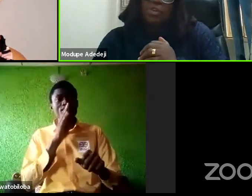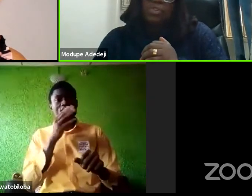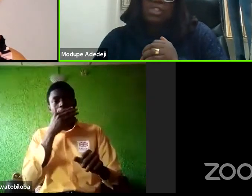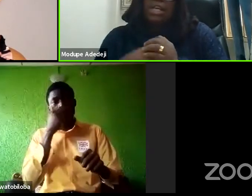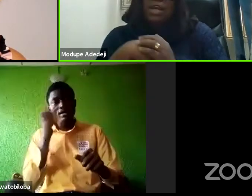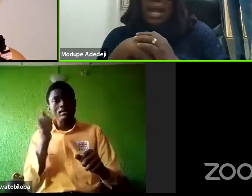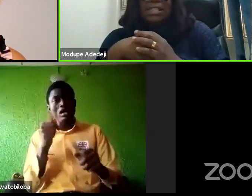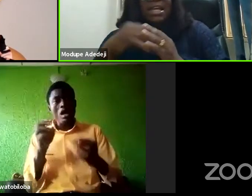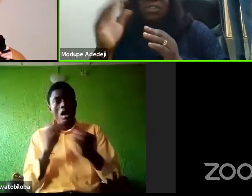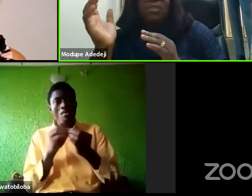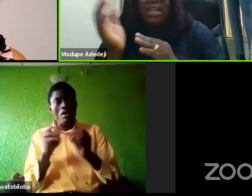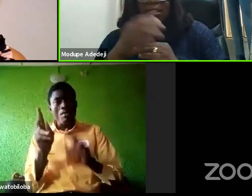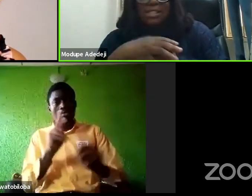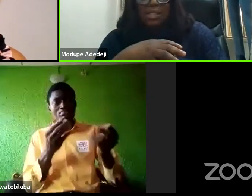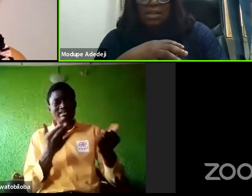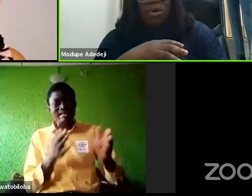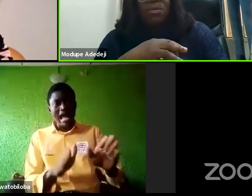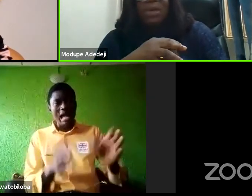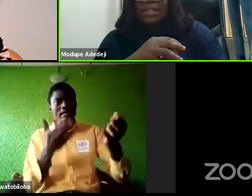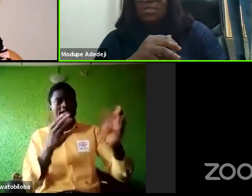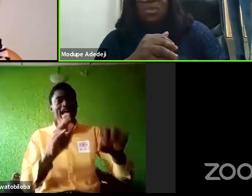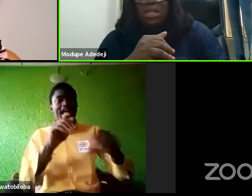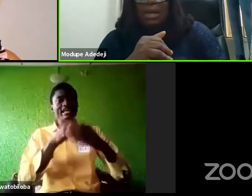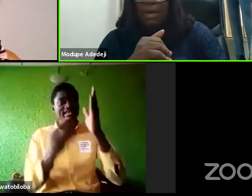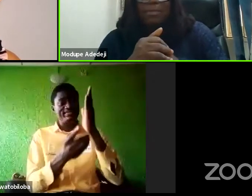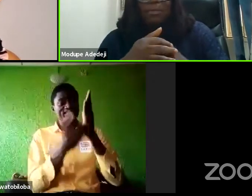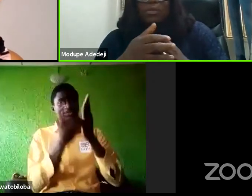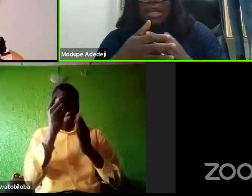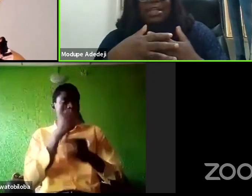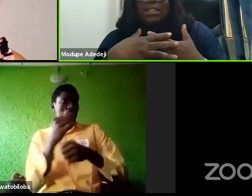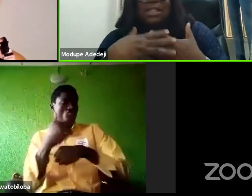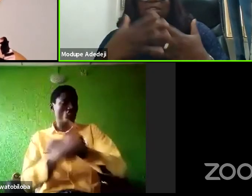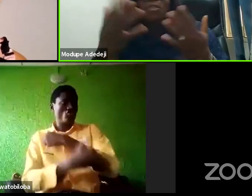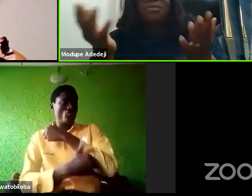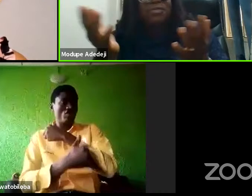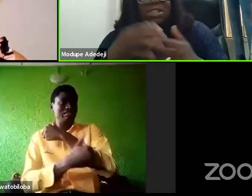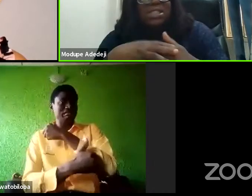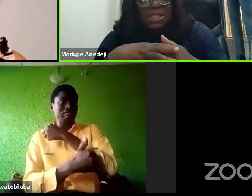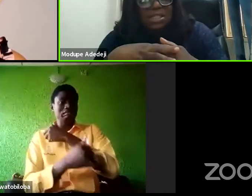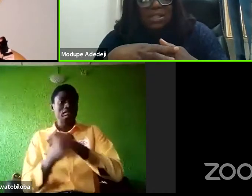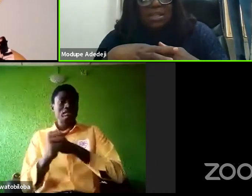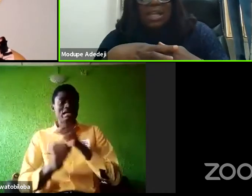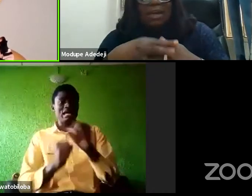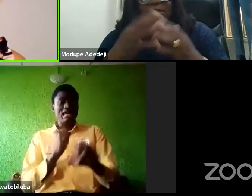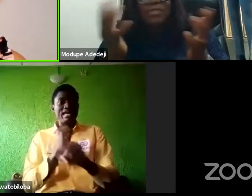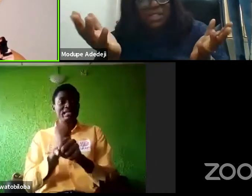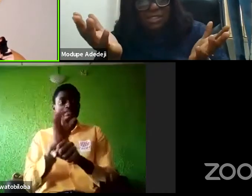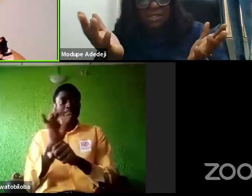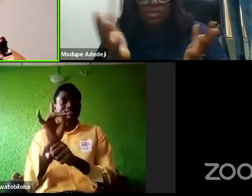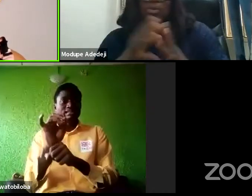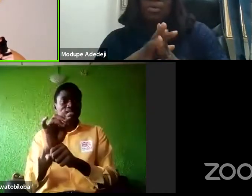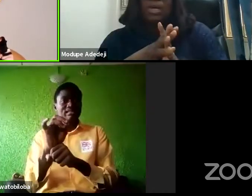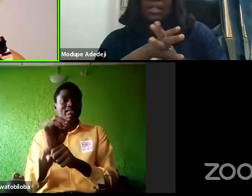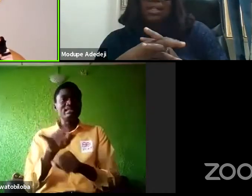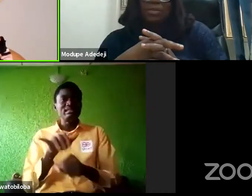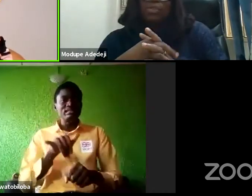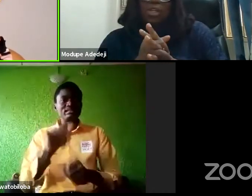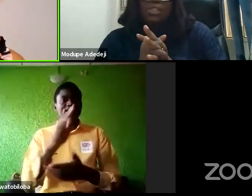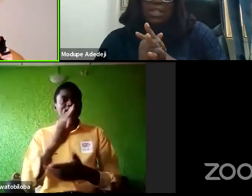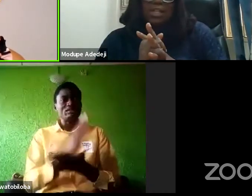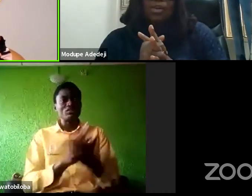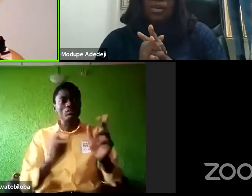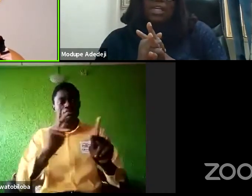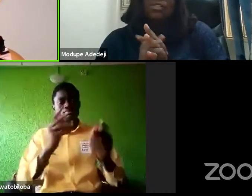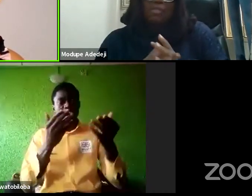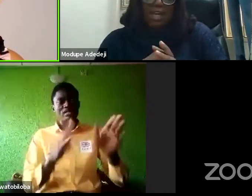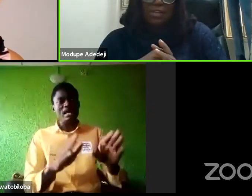developed countries at the age of 80. But we are still talking about people dying in the age of 50, in our 50s. So I think we should